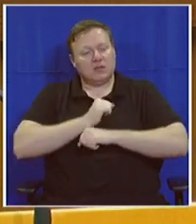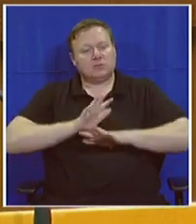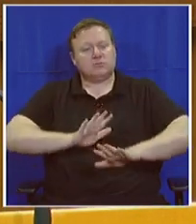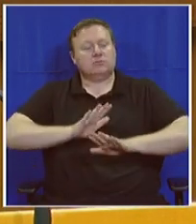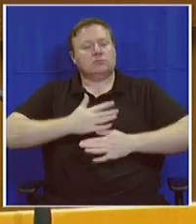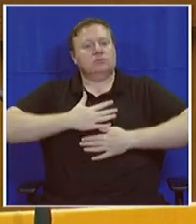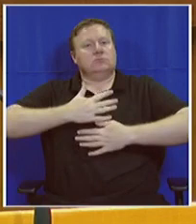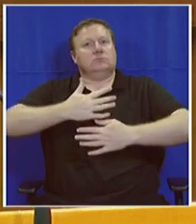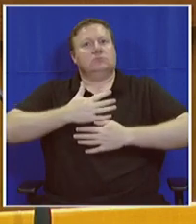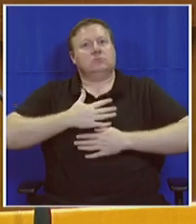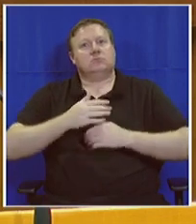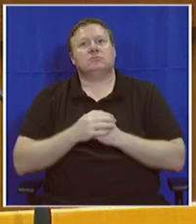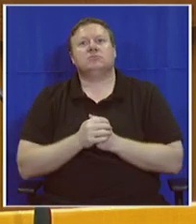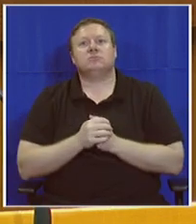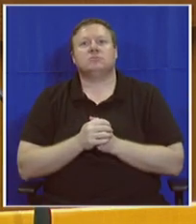Thank you very much, Chairperson